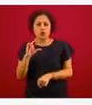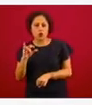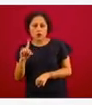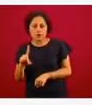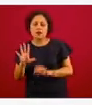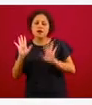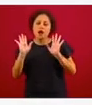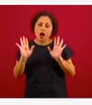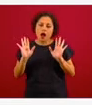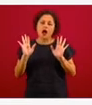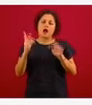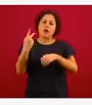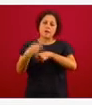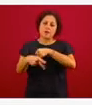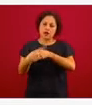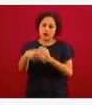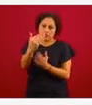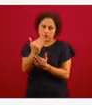presenting complications.